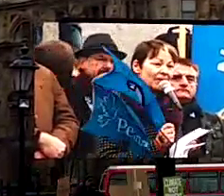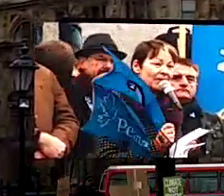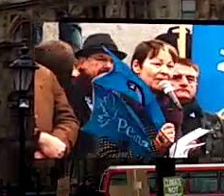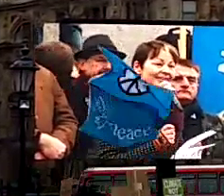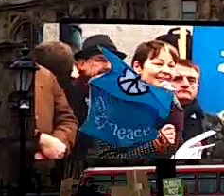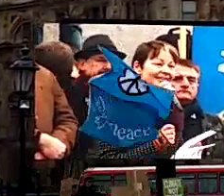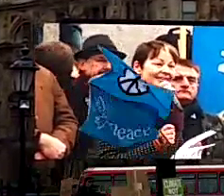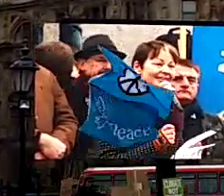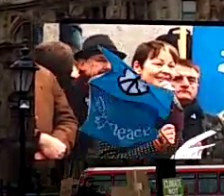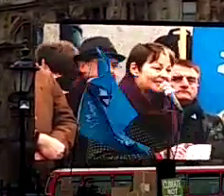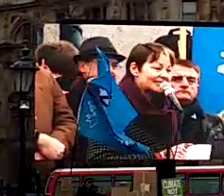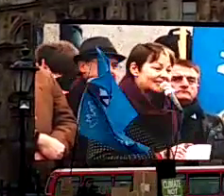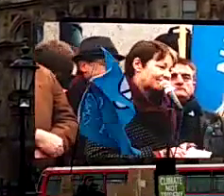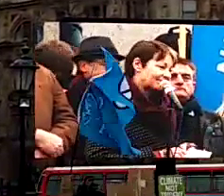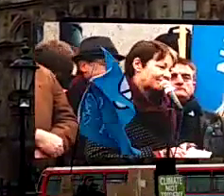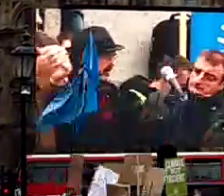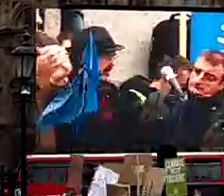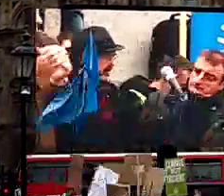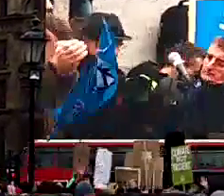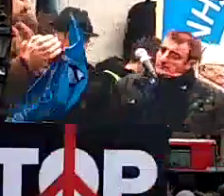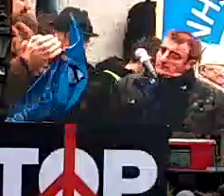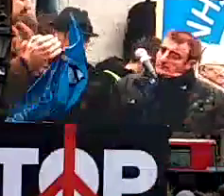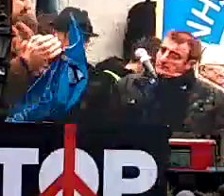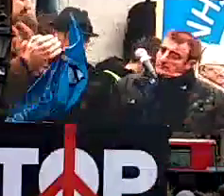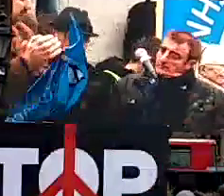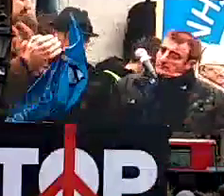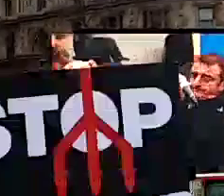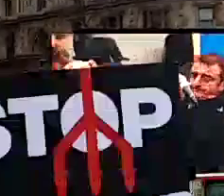she's on her way. Thank you very much.